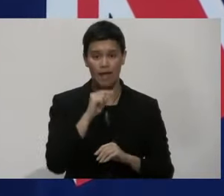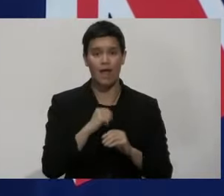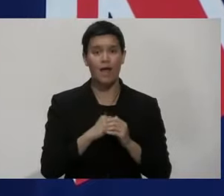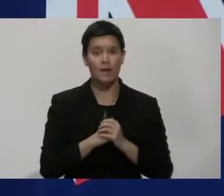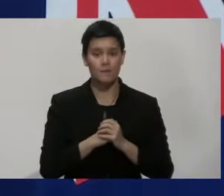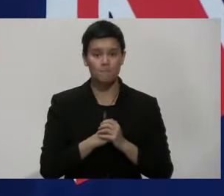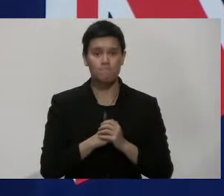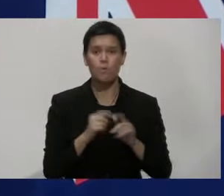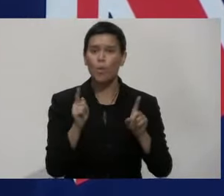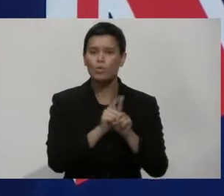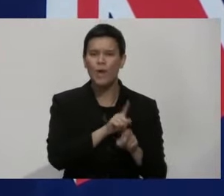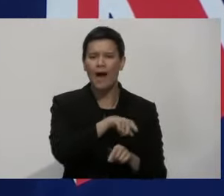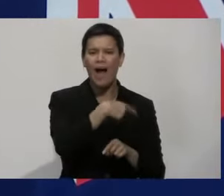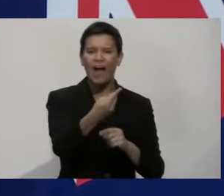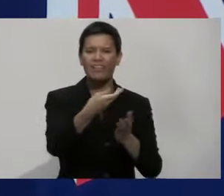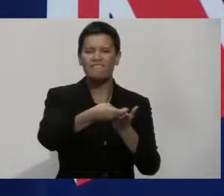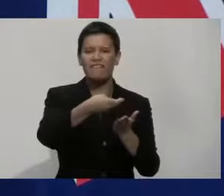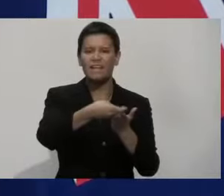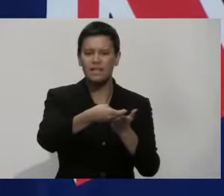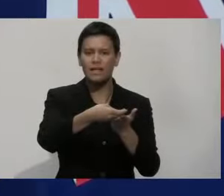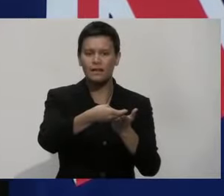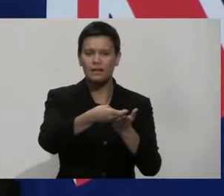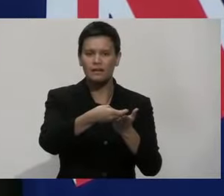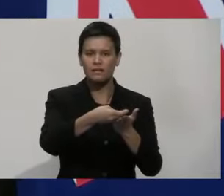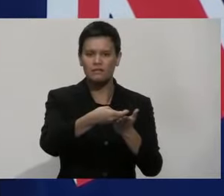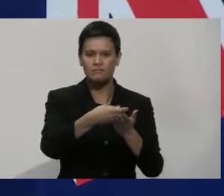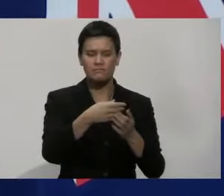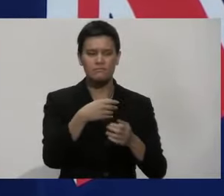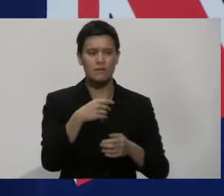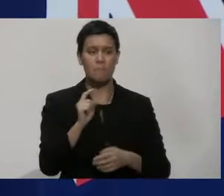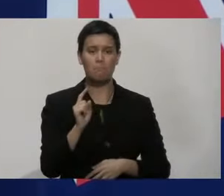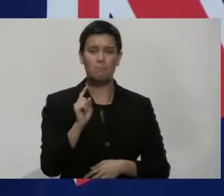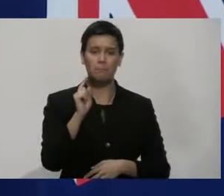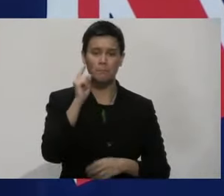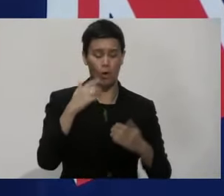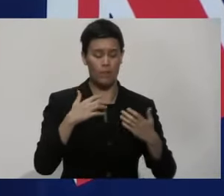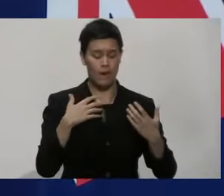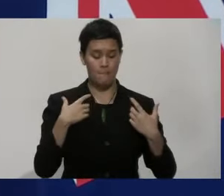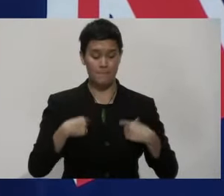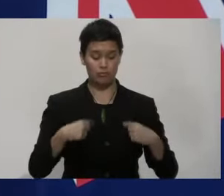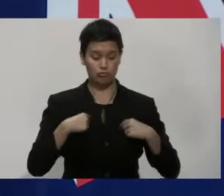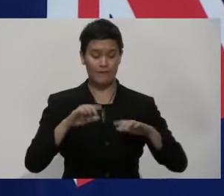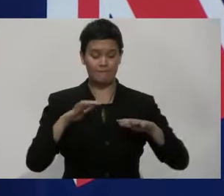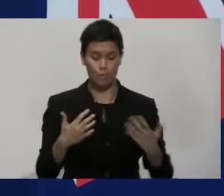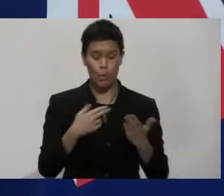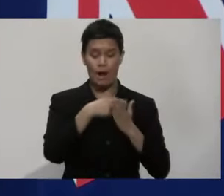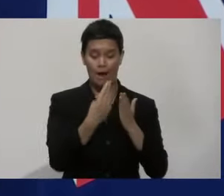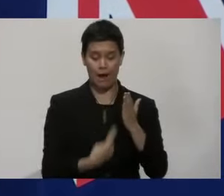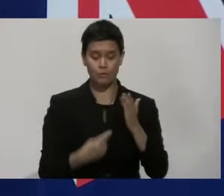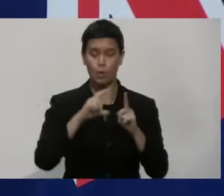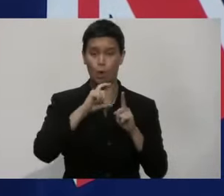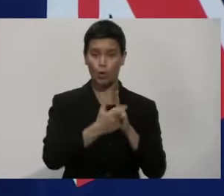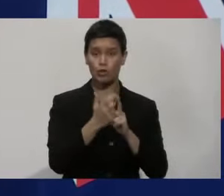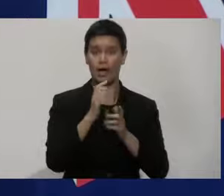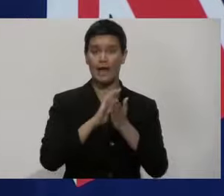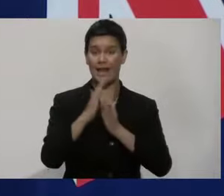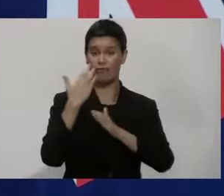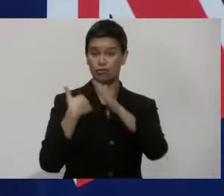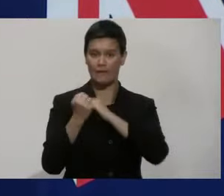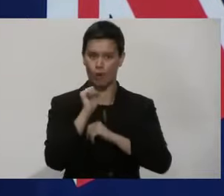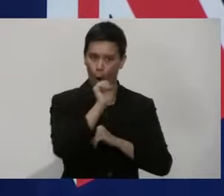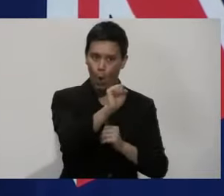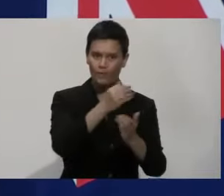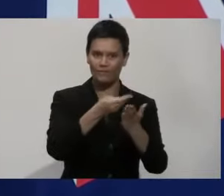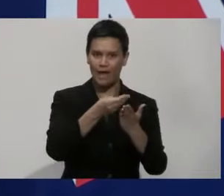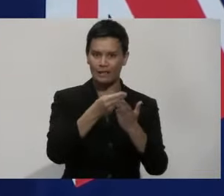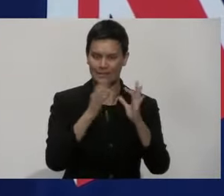of support funds being administered by the Ministry of Arts, Culture and Heritage. They include a fund that is around